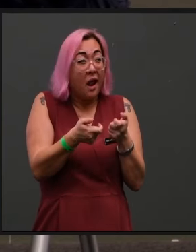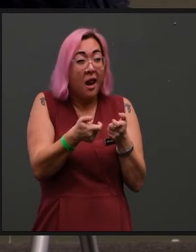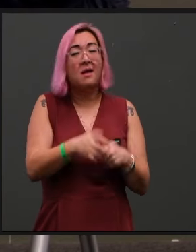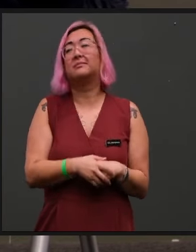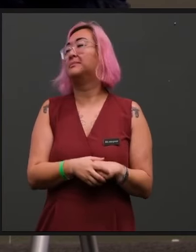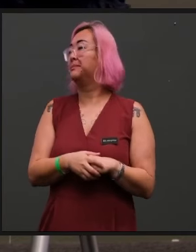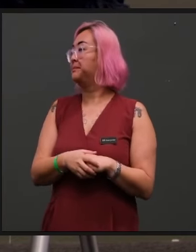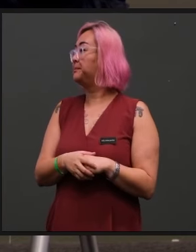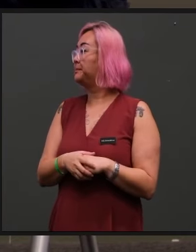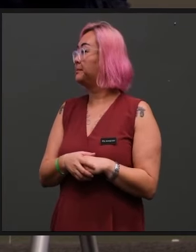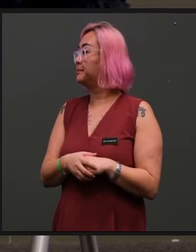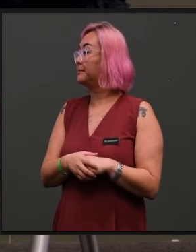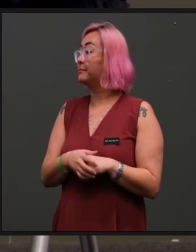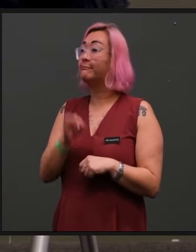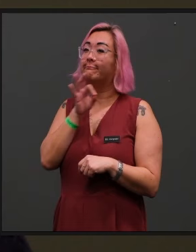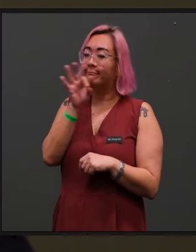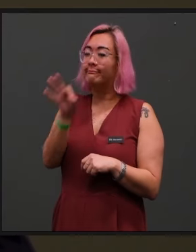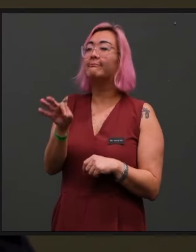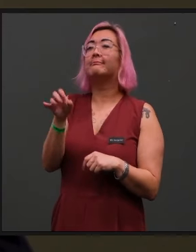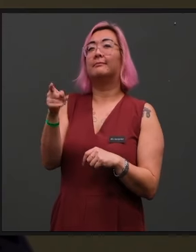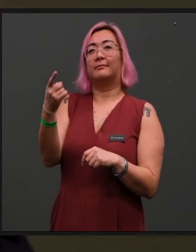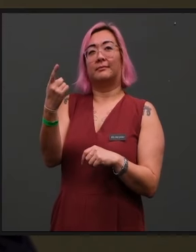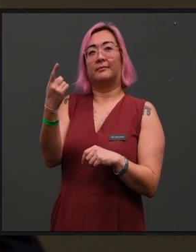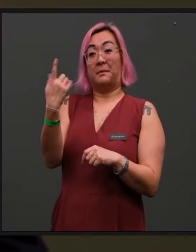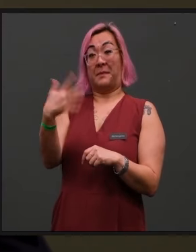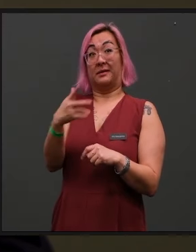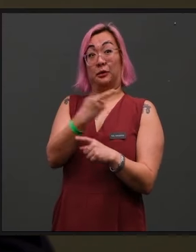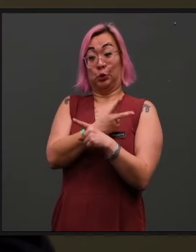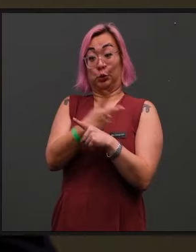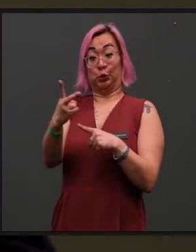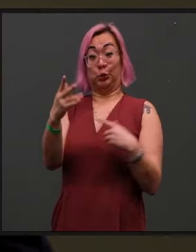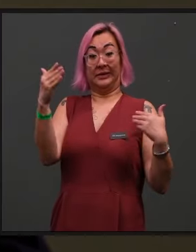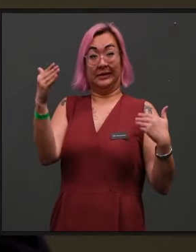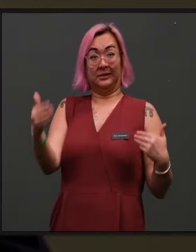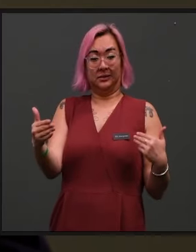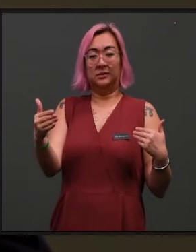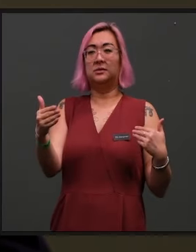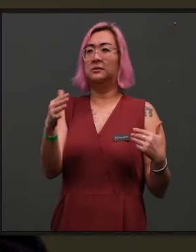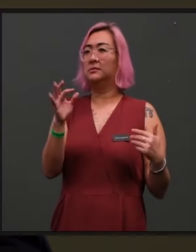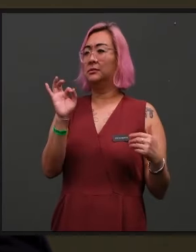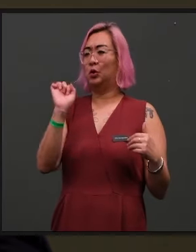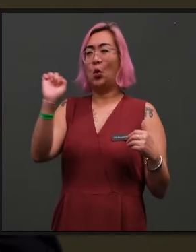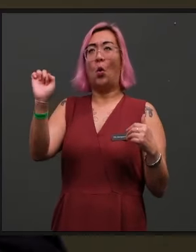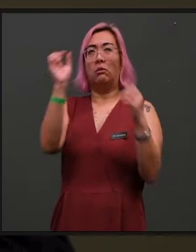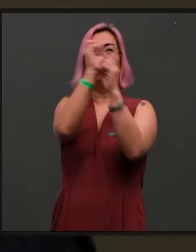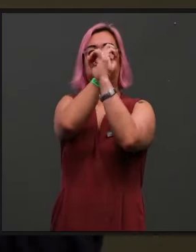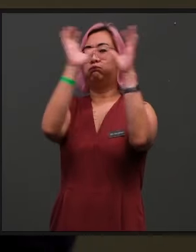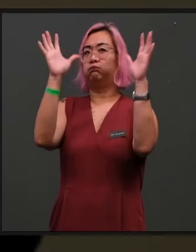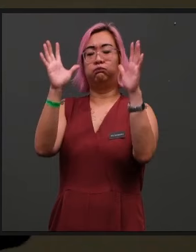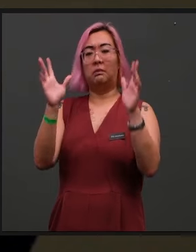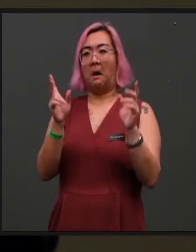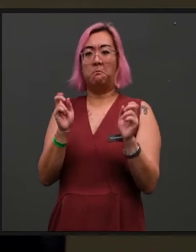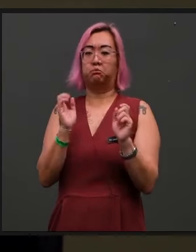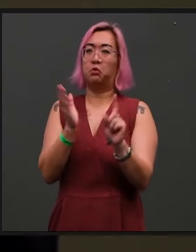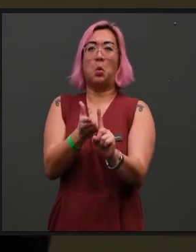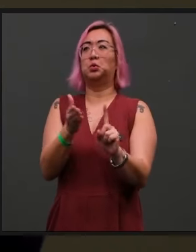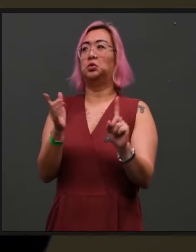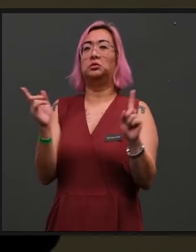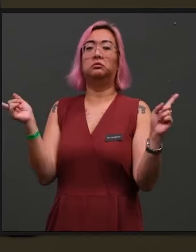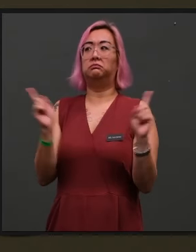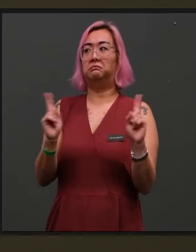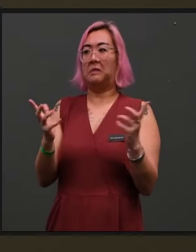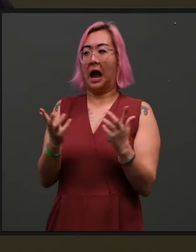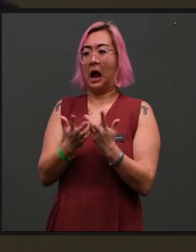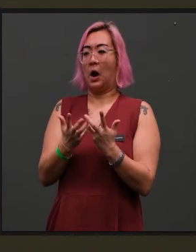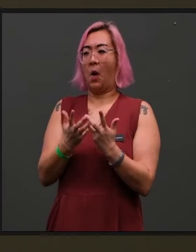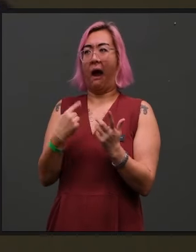So you have 2 weeks, as you said. What was the approach? Were there any major, like, how would you, I can't even